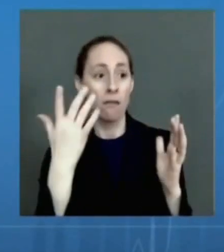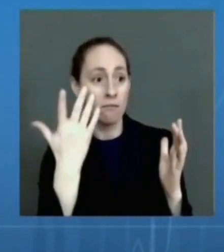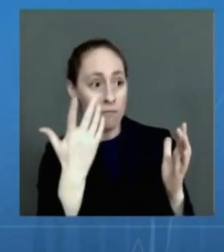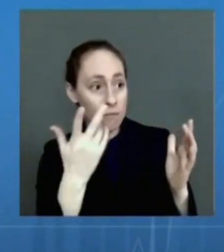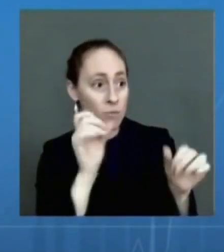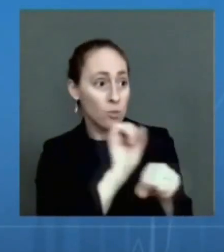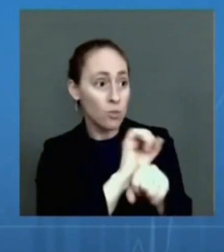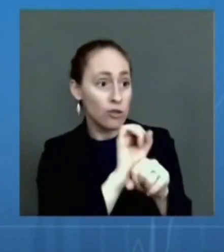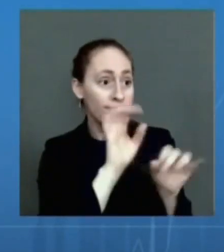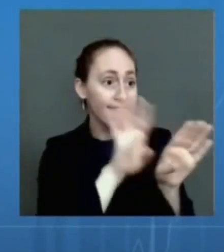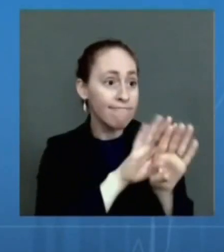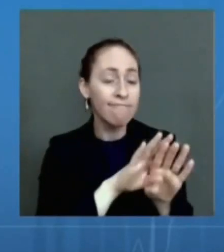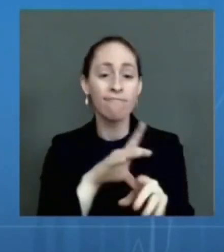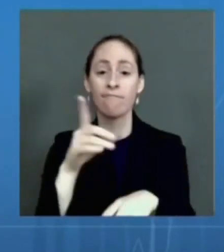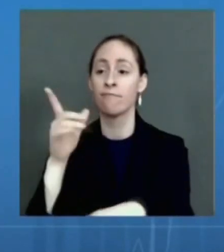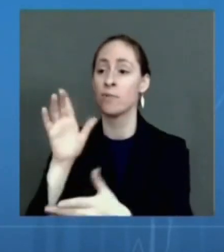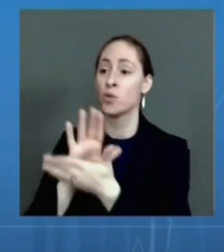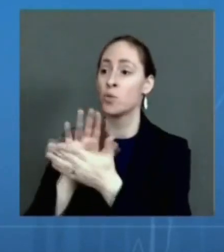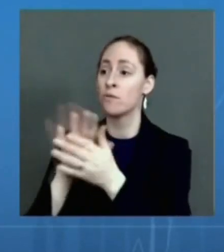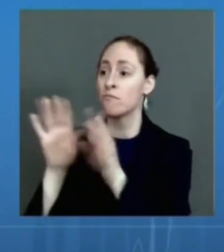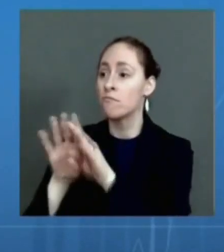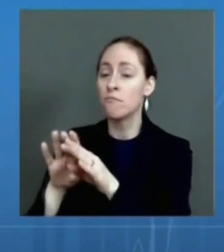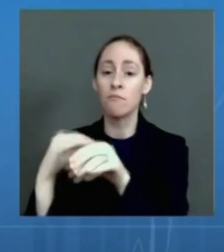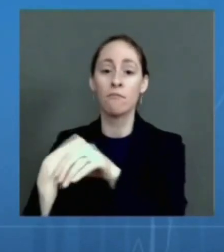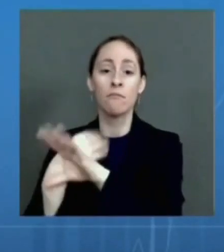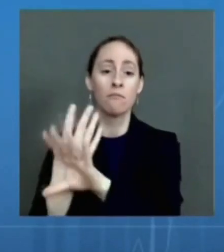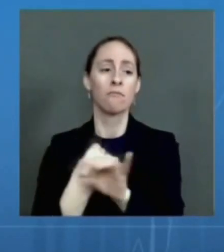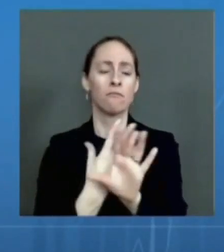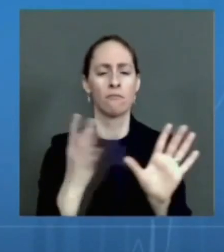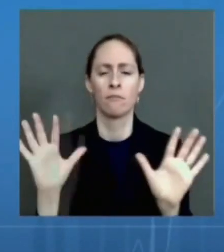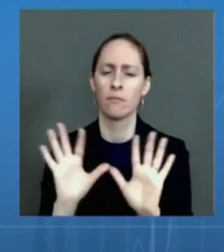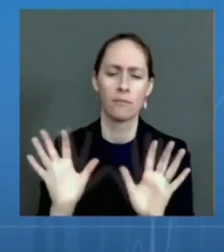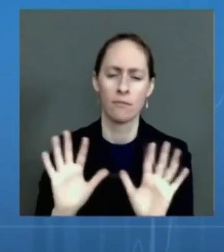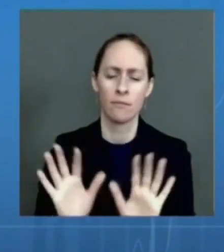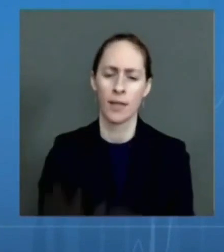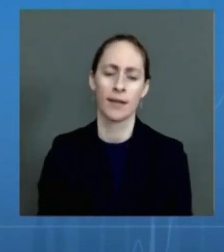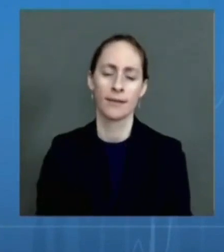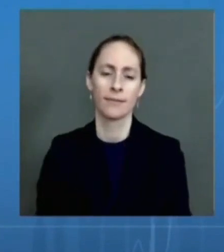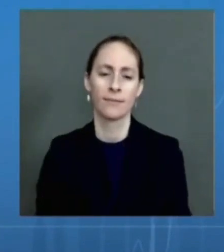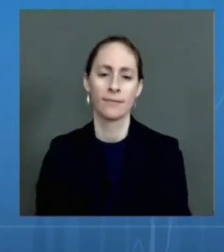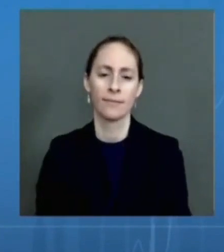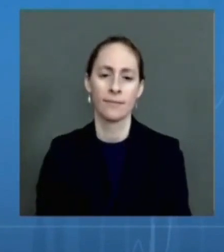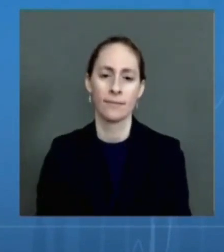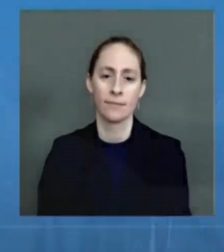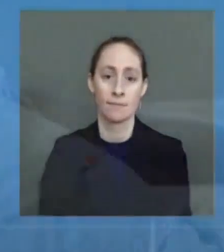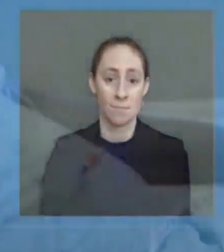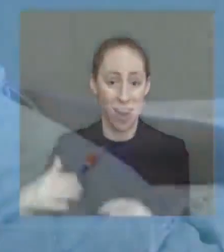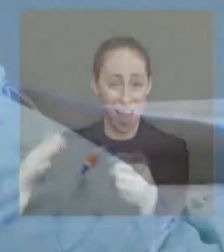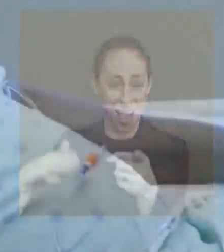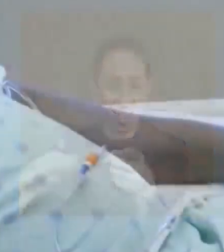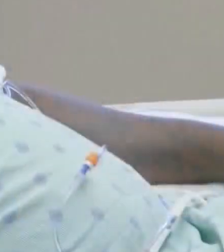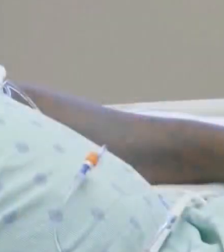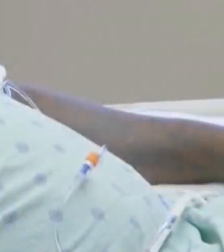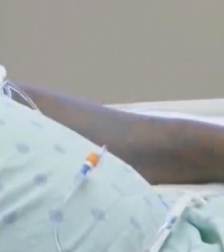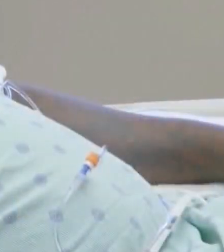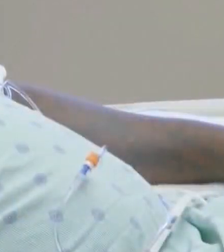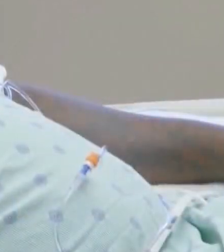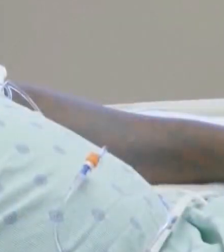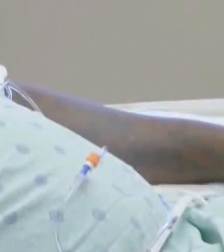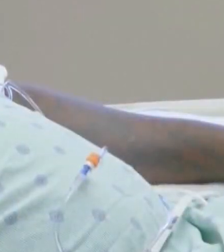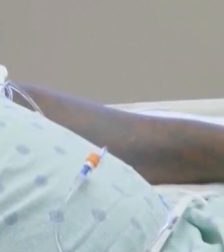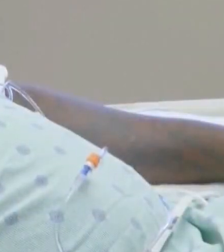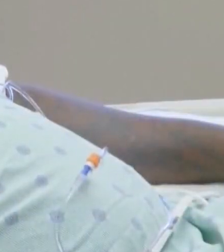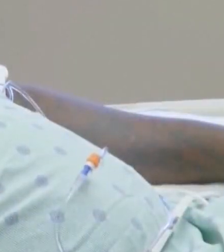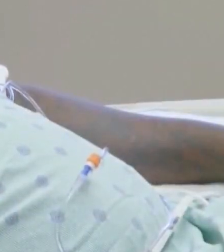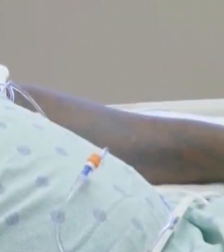unvaccinated, you're looking at a winter of severe illness and death for yourselves, your families, and the hospitals